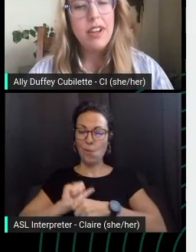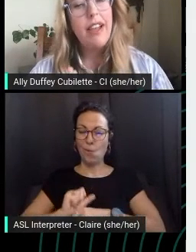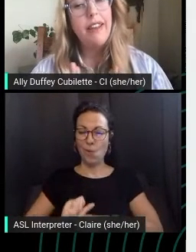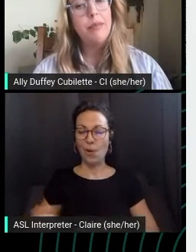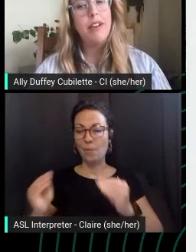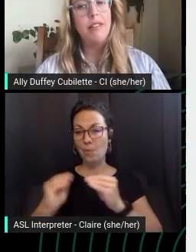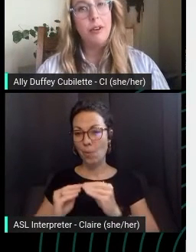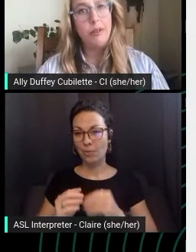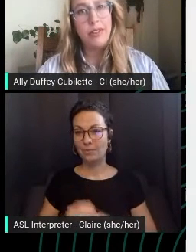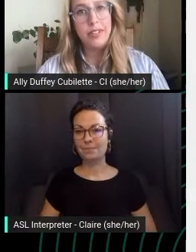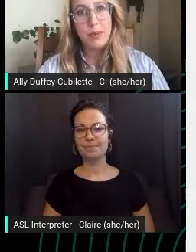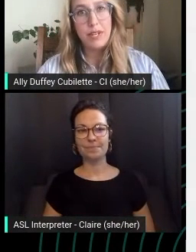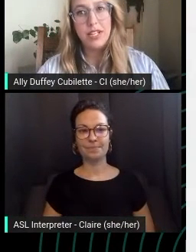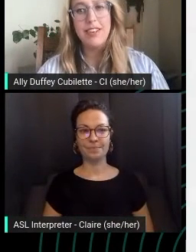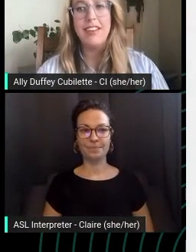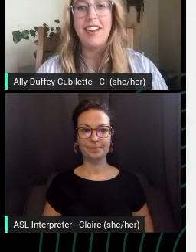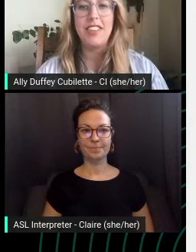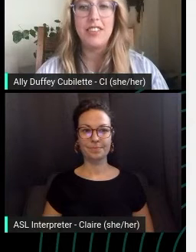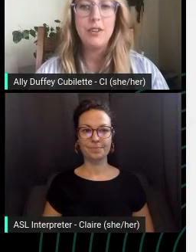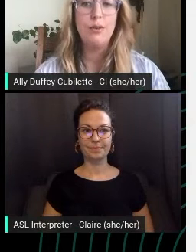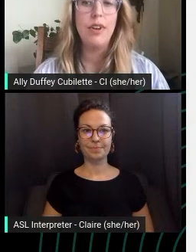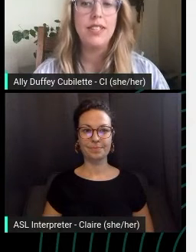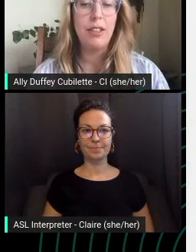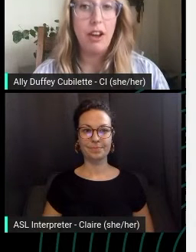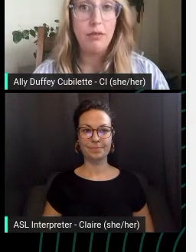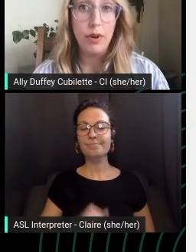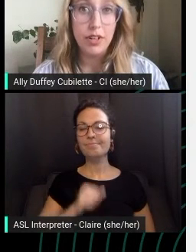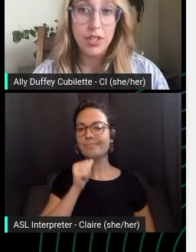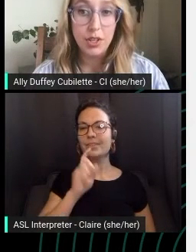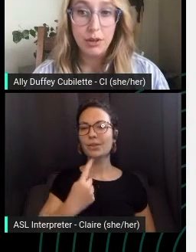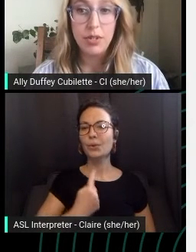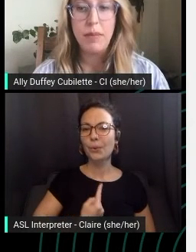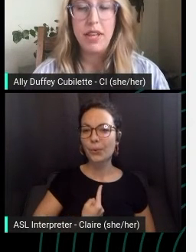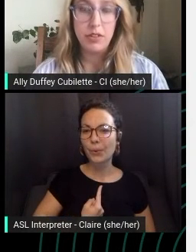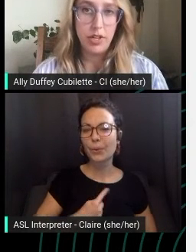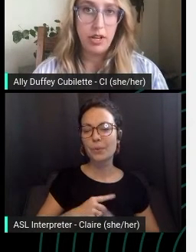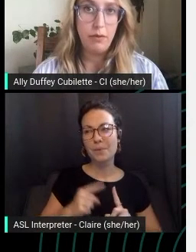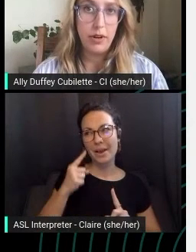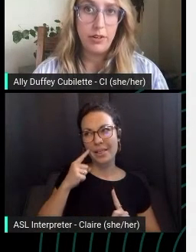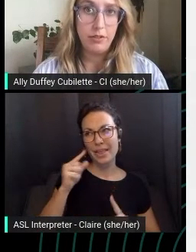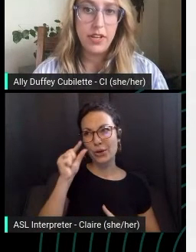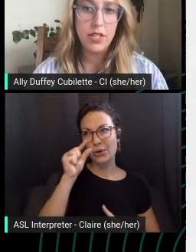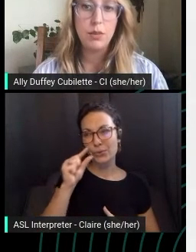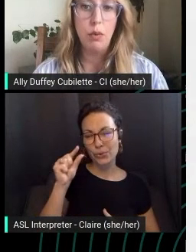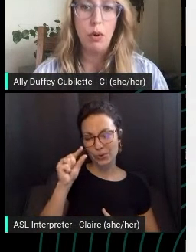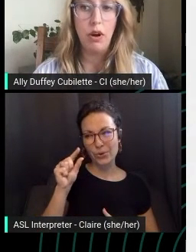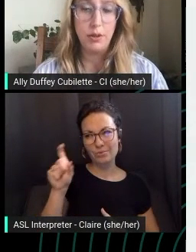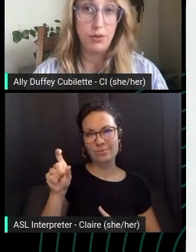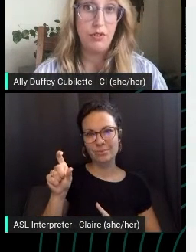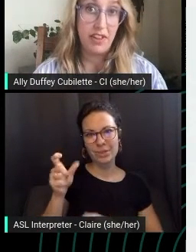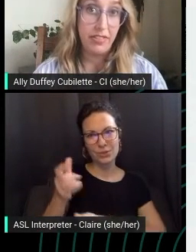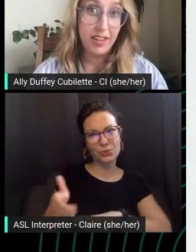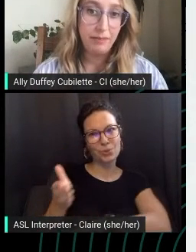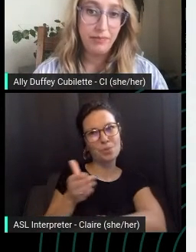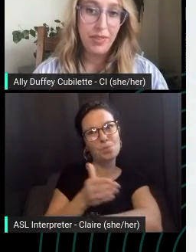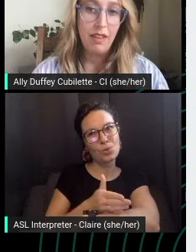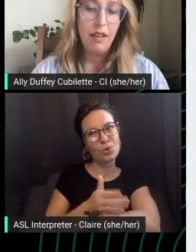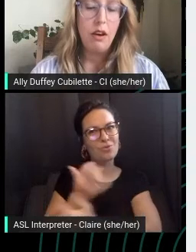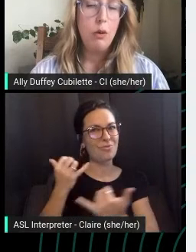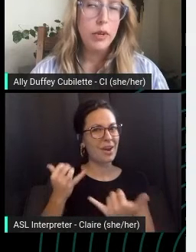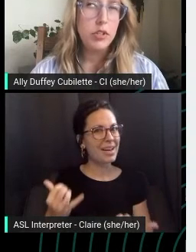Real talk, and I'm not alone in this opinion, I think that Google has a lot of work to do to make the GA4 interface more